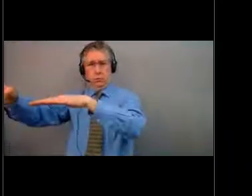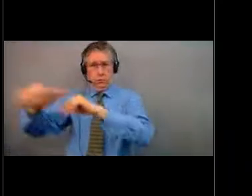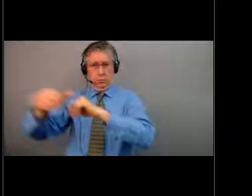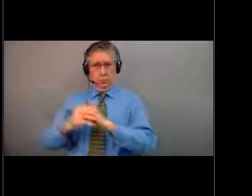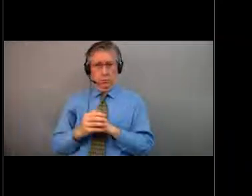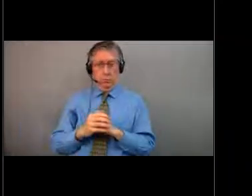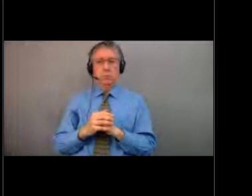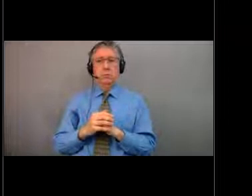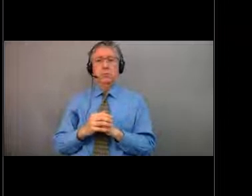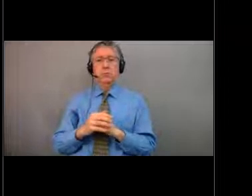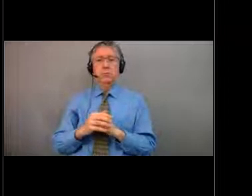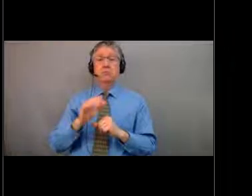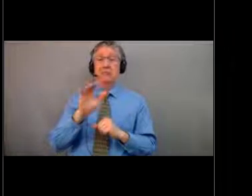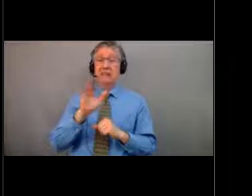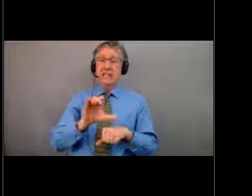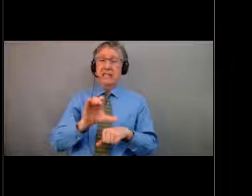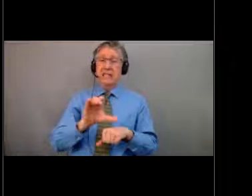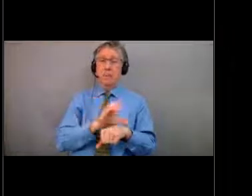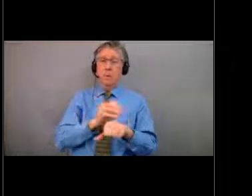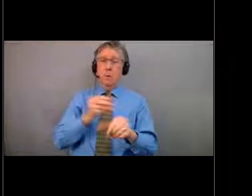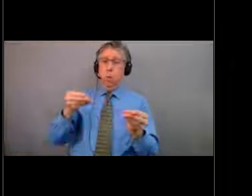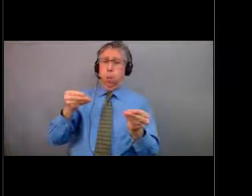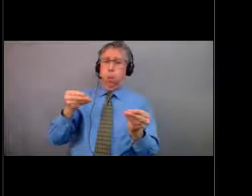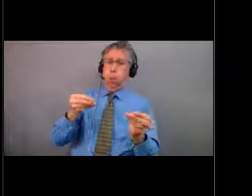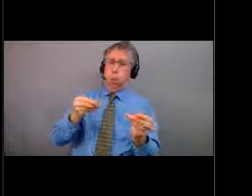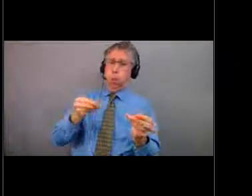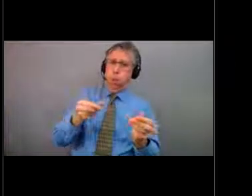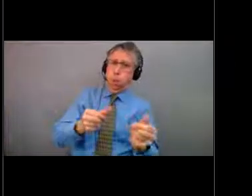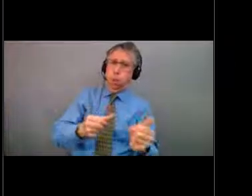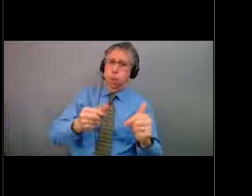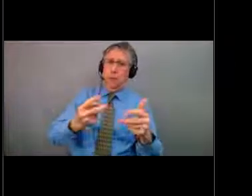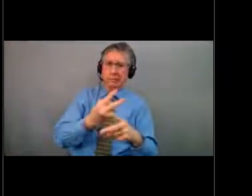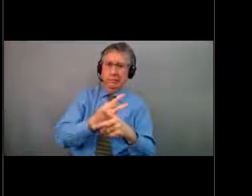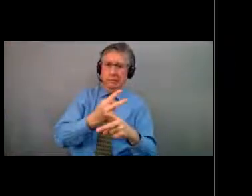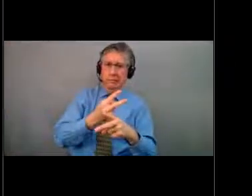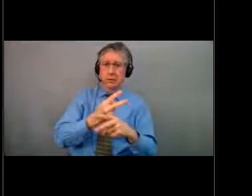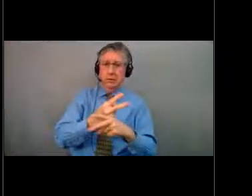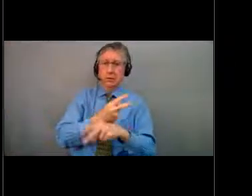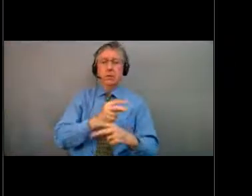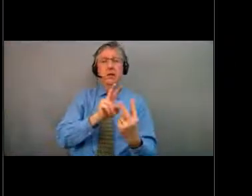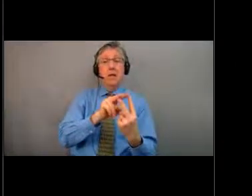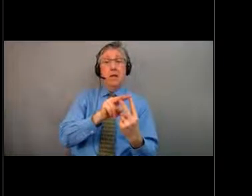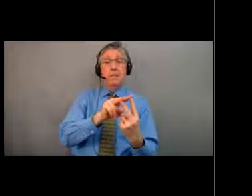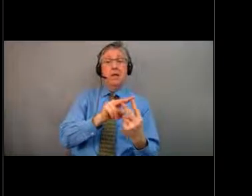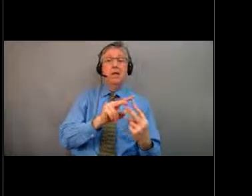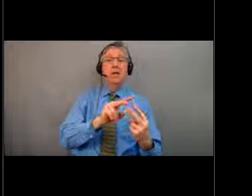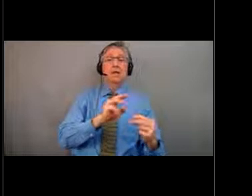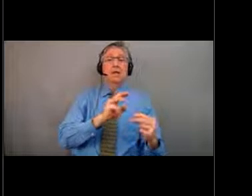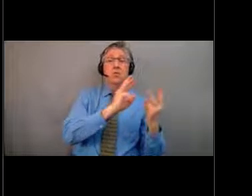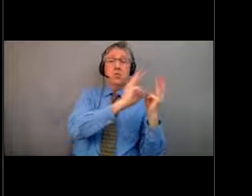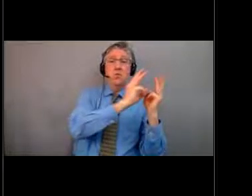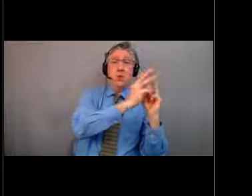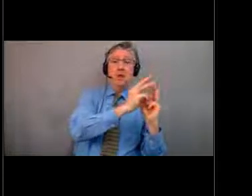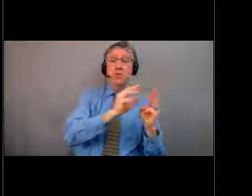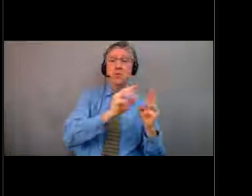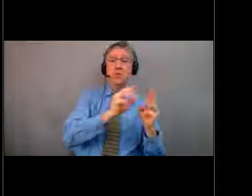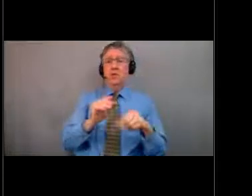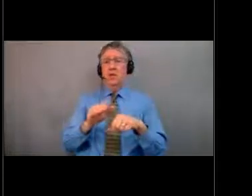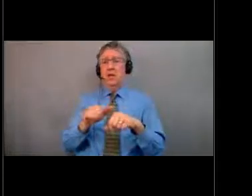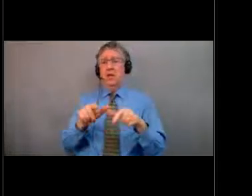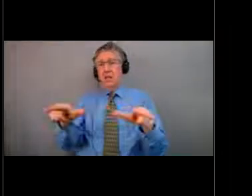Because of the huge computational expense, full coupling between the weather and lake models are not practical in the